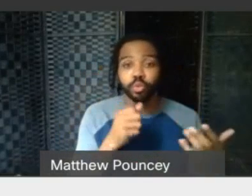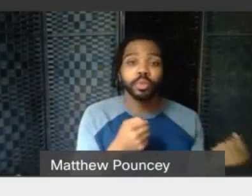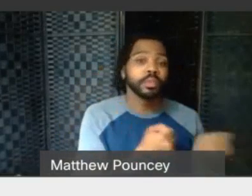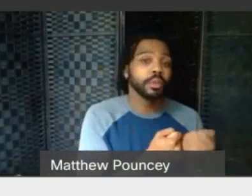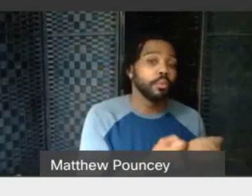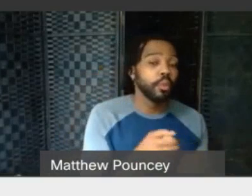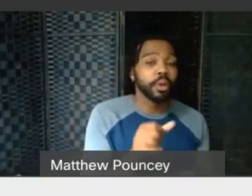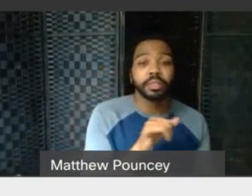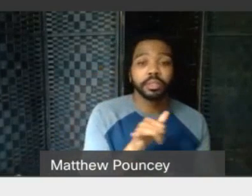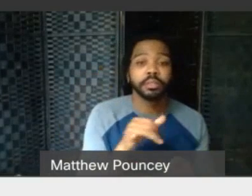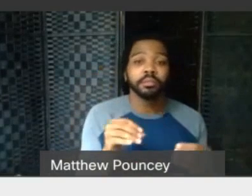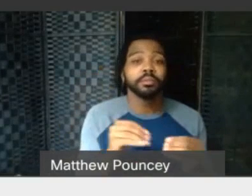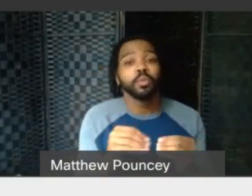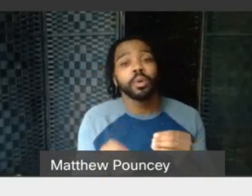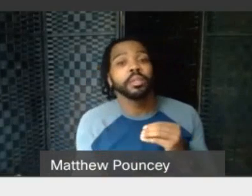during the pandemic.